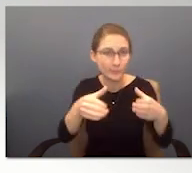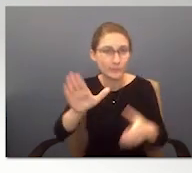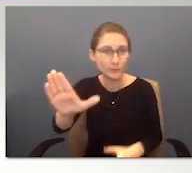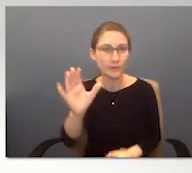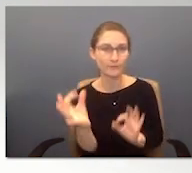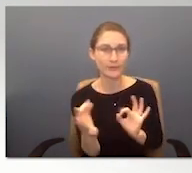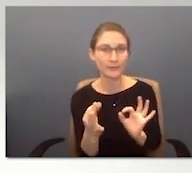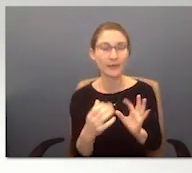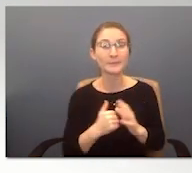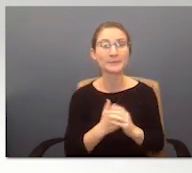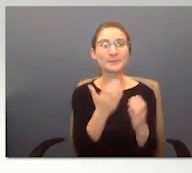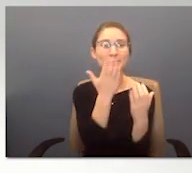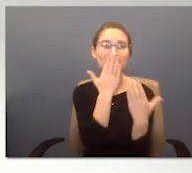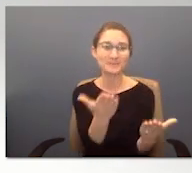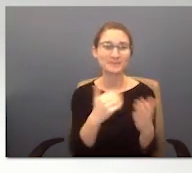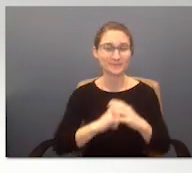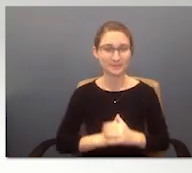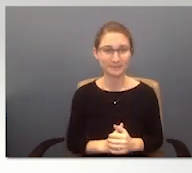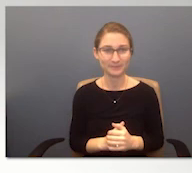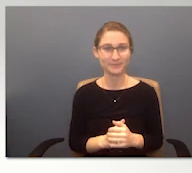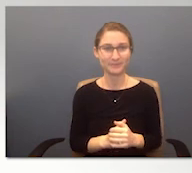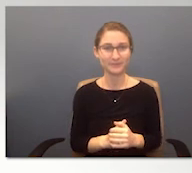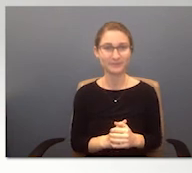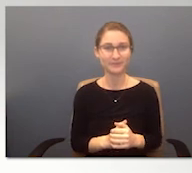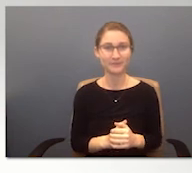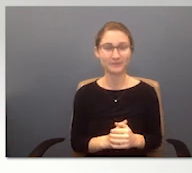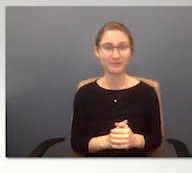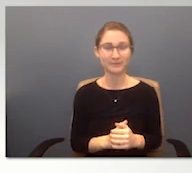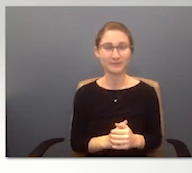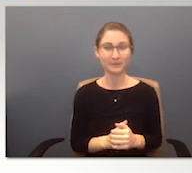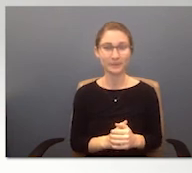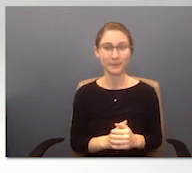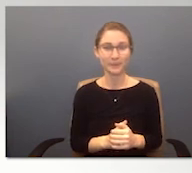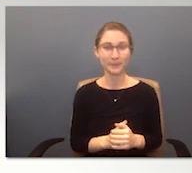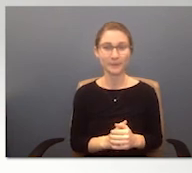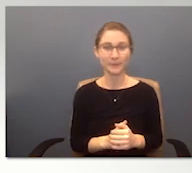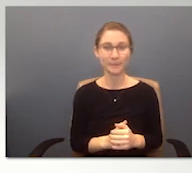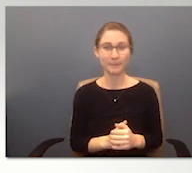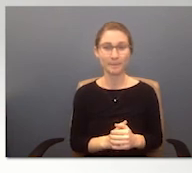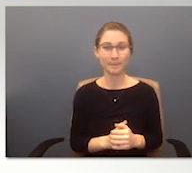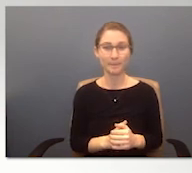you. Thank you for having me. Okay. Thank you.